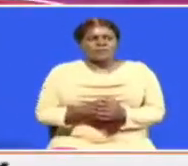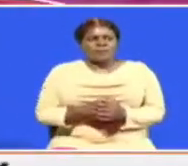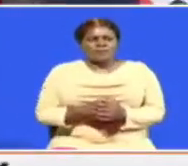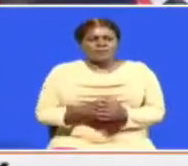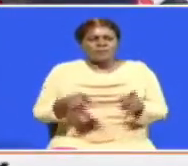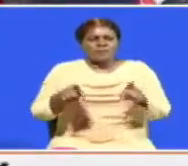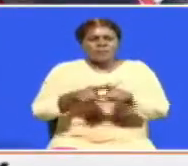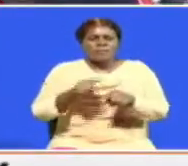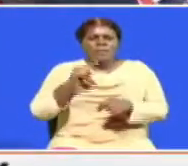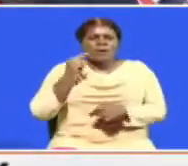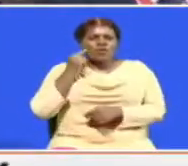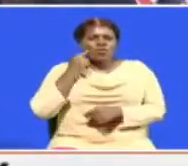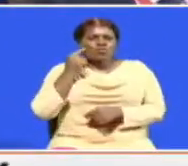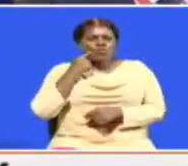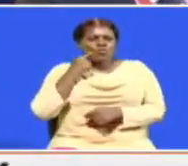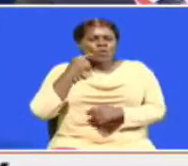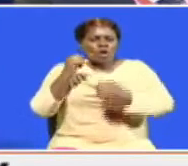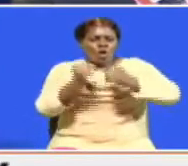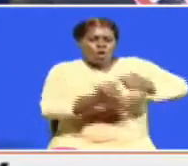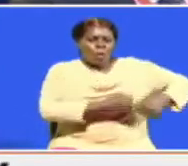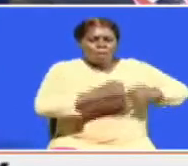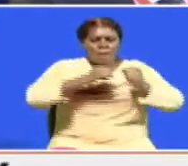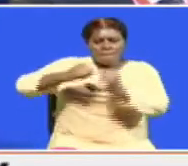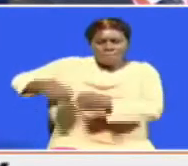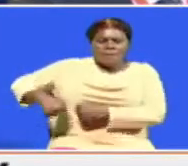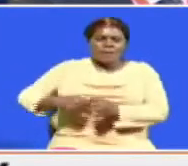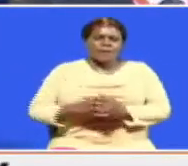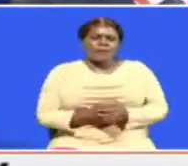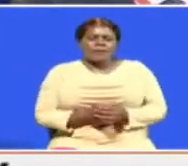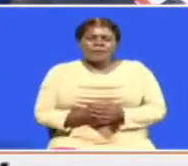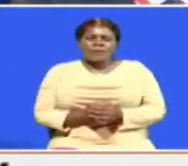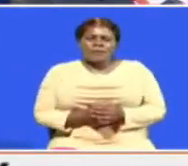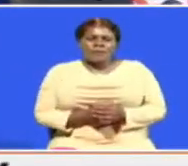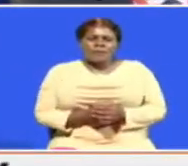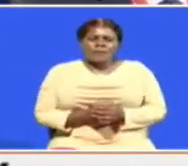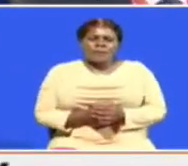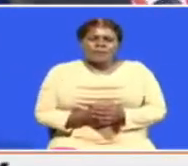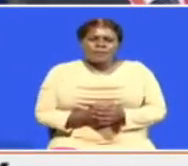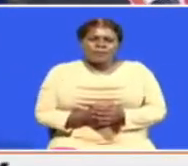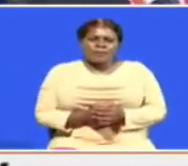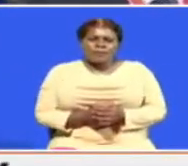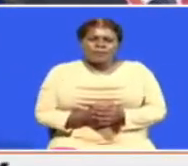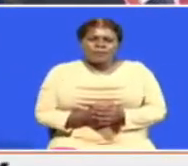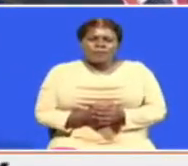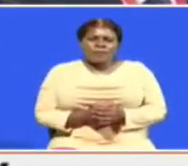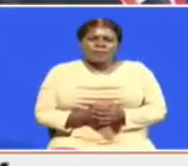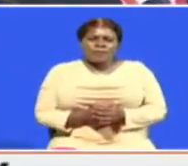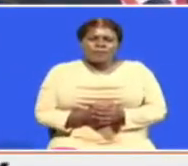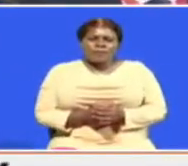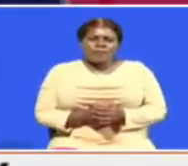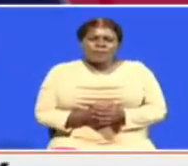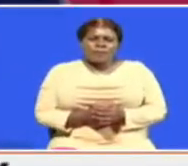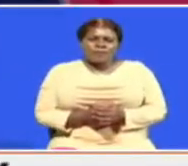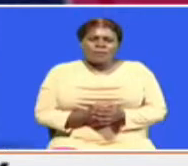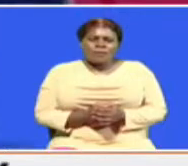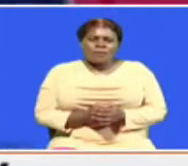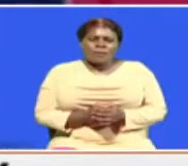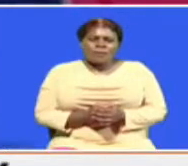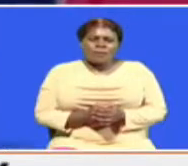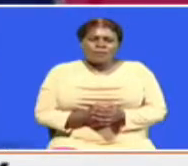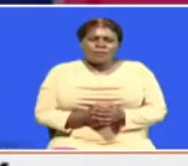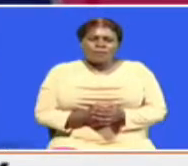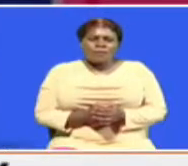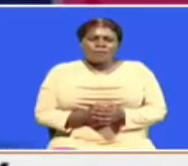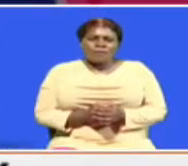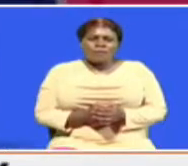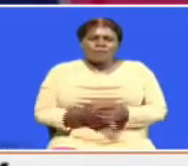of Asombi Girls in Homa Bay County, Kuria John Monyua of Mangu High School, and Masivo Simon of St. Anthony Boys